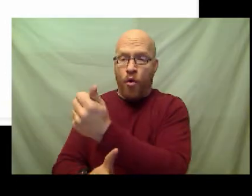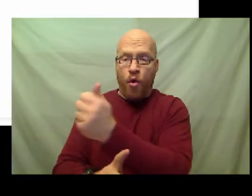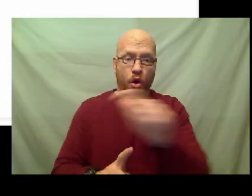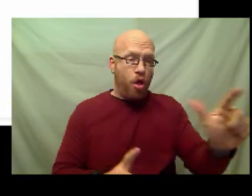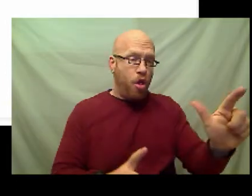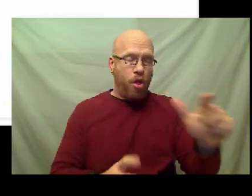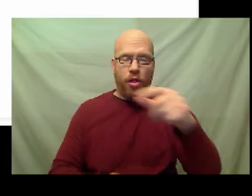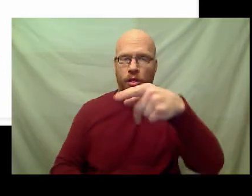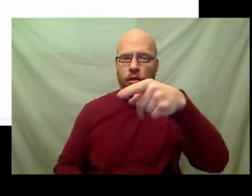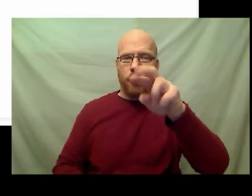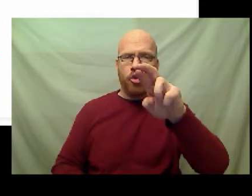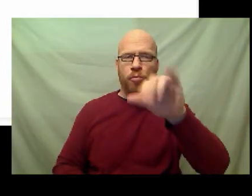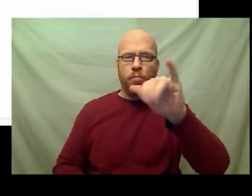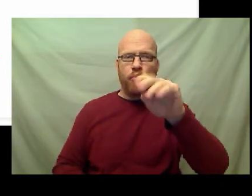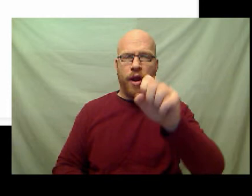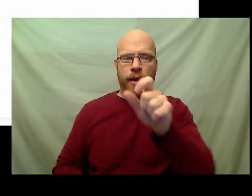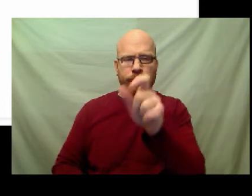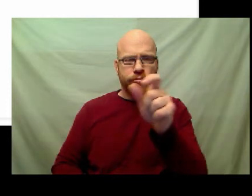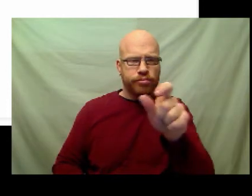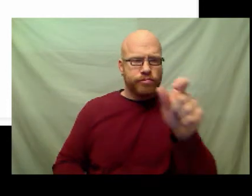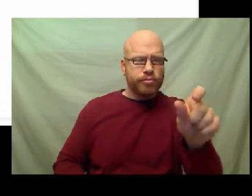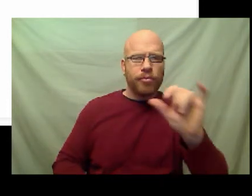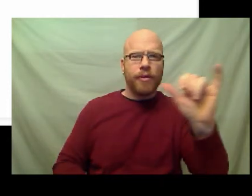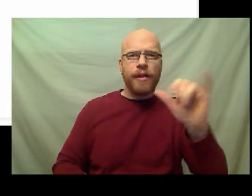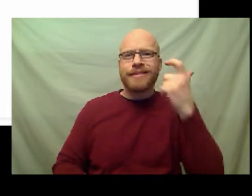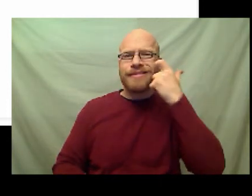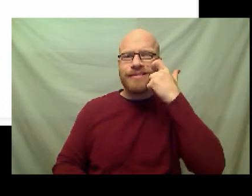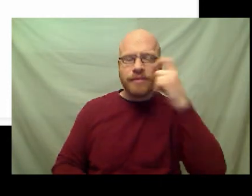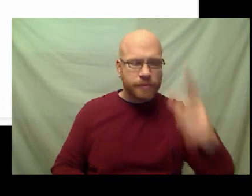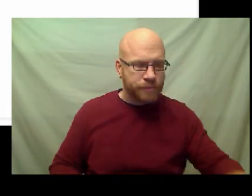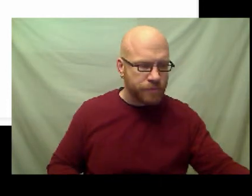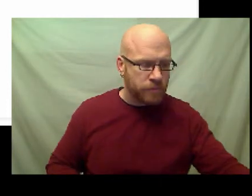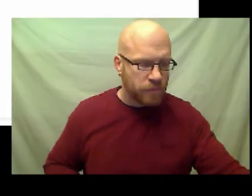means all of the factors are all prime.